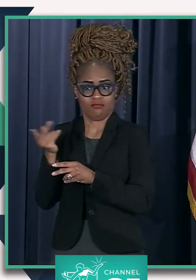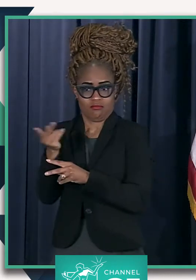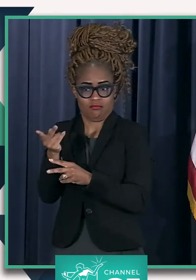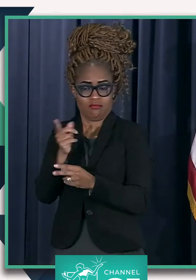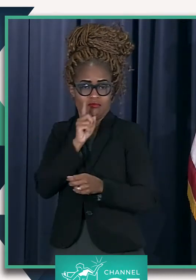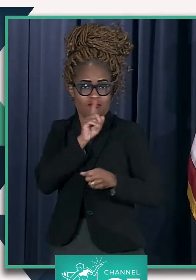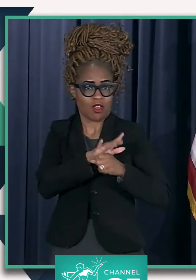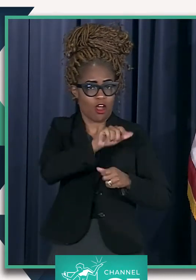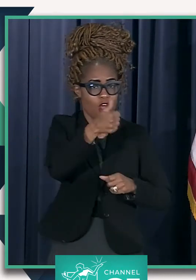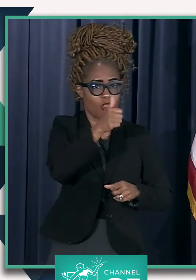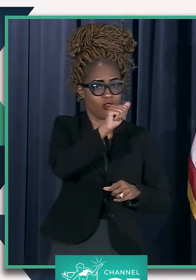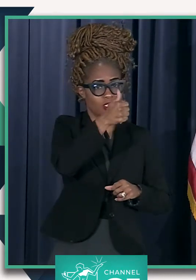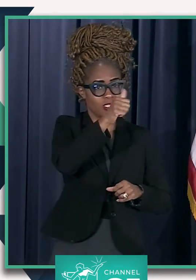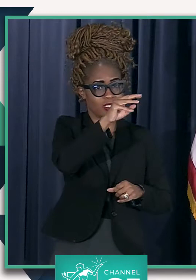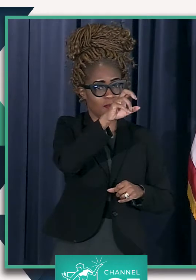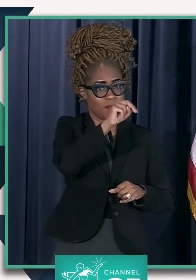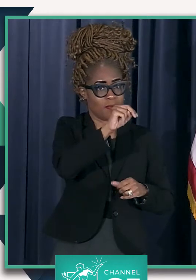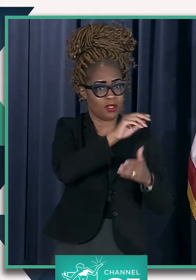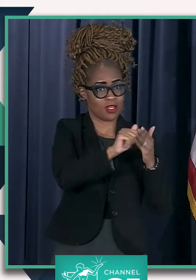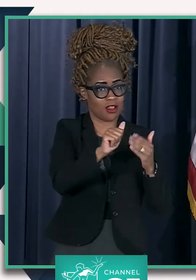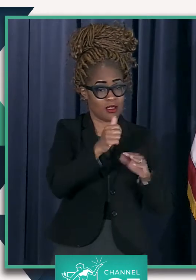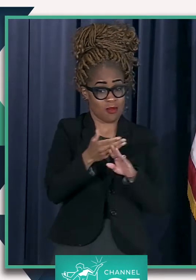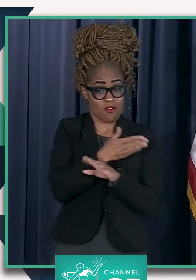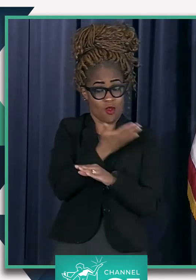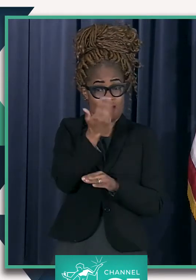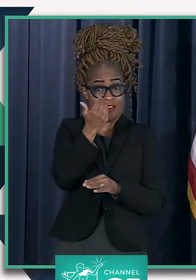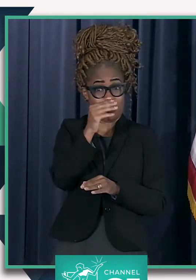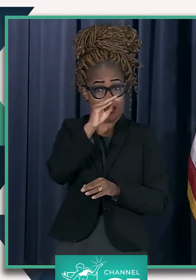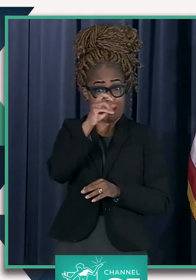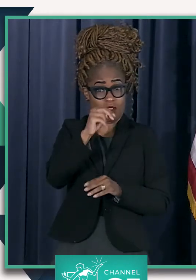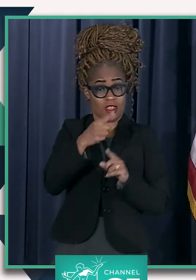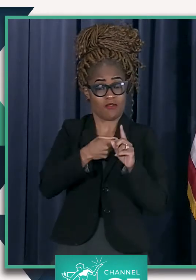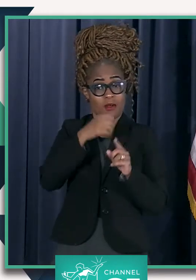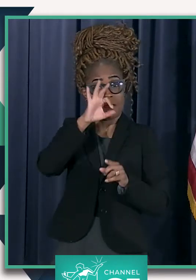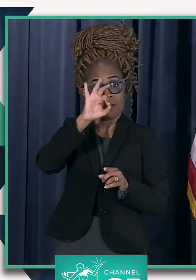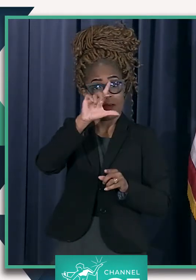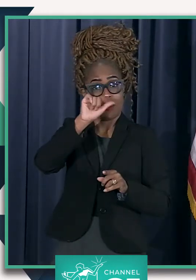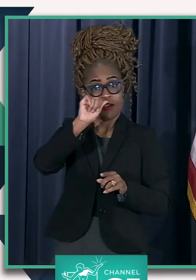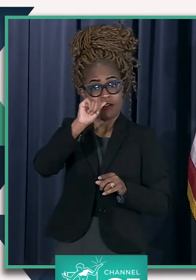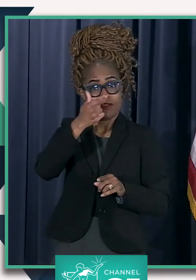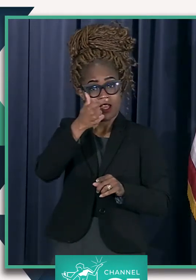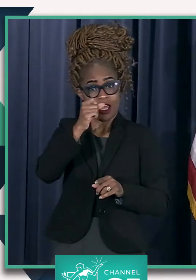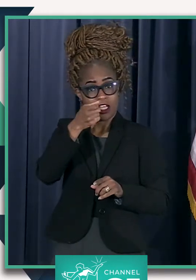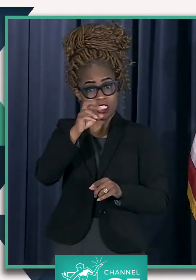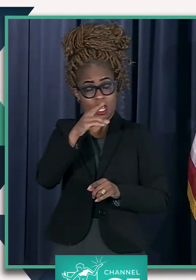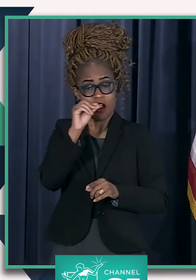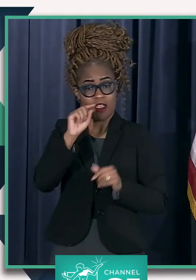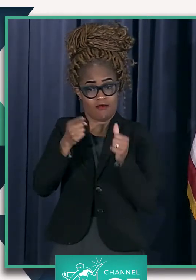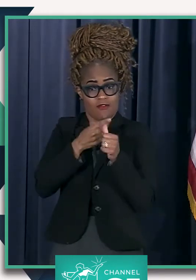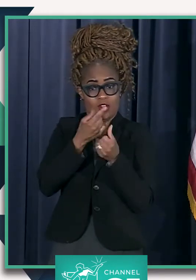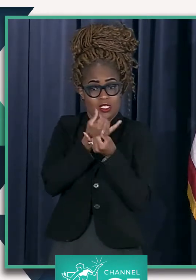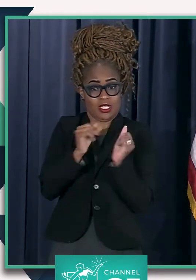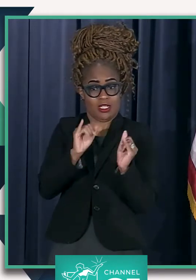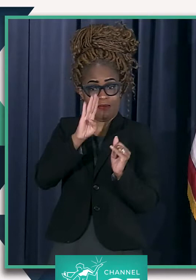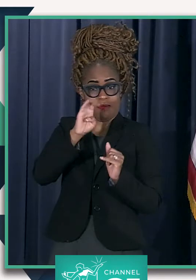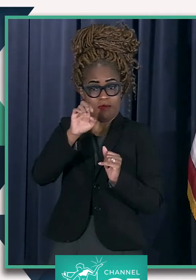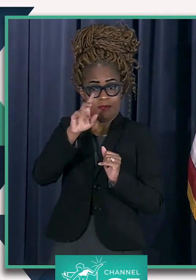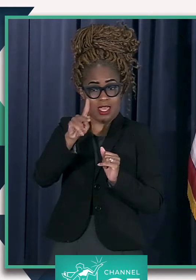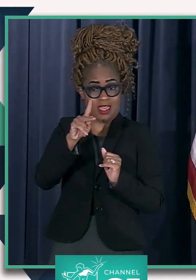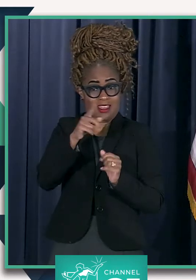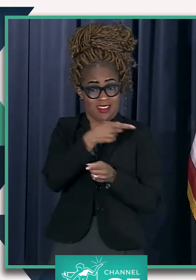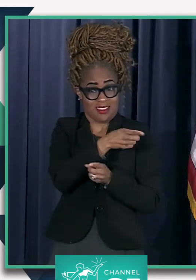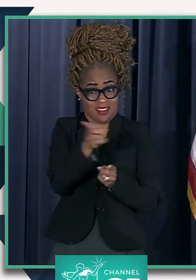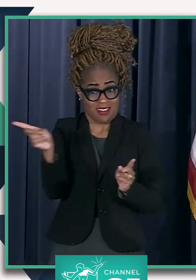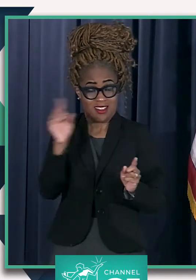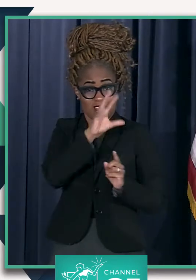guarantees. Before that, we had $15 million from Flagstar Citizen and First Independence Bank. All told,